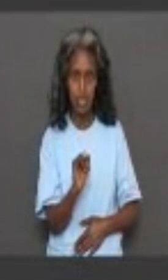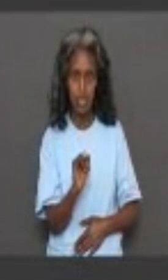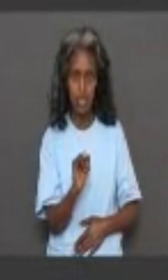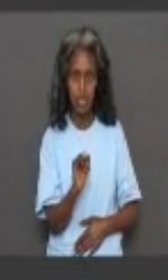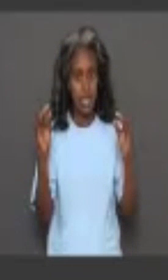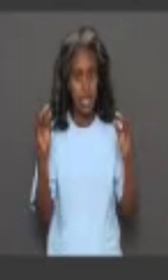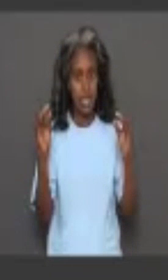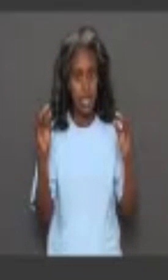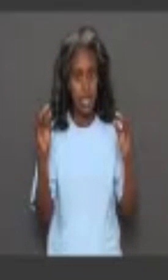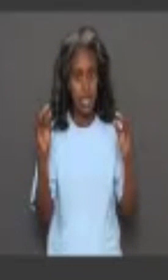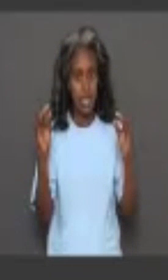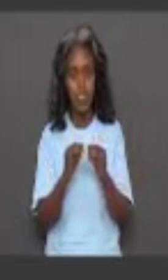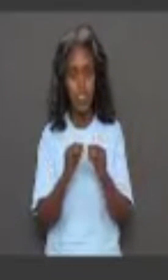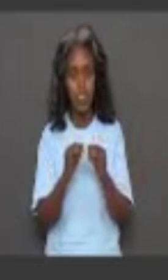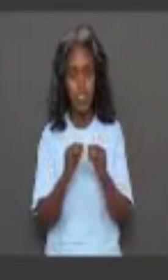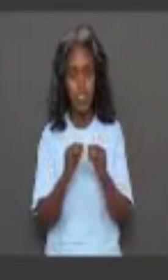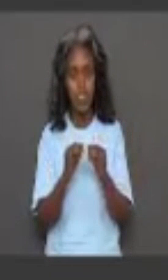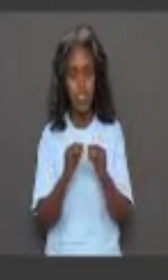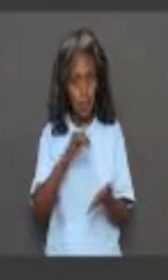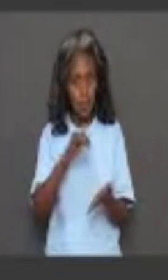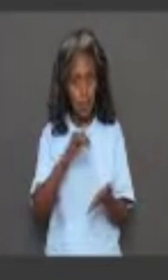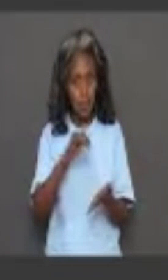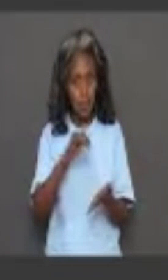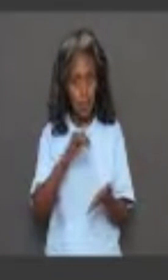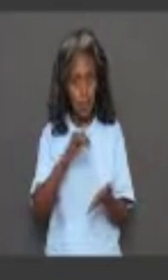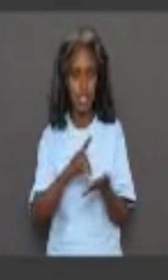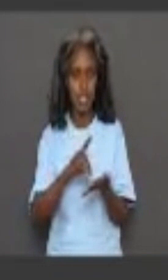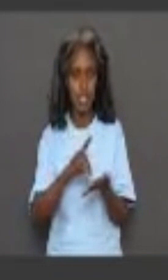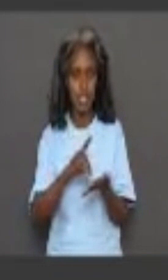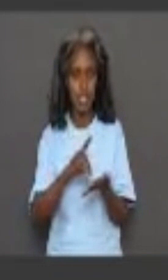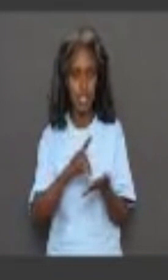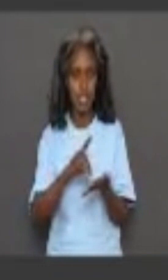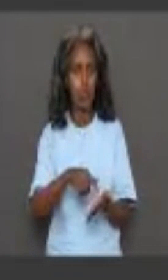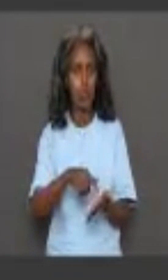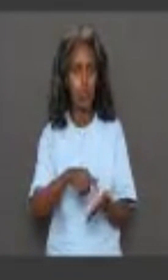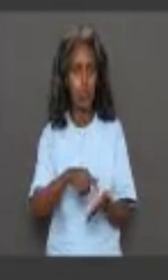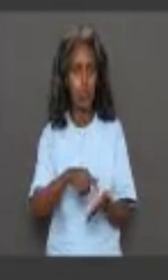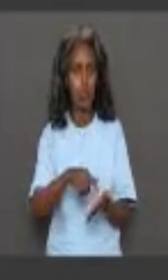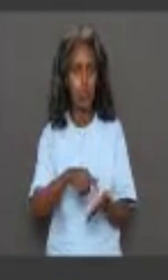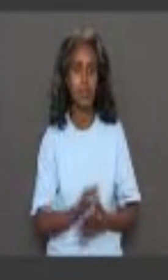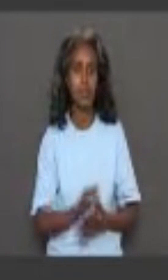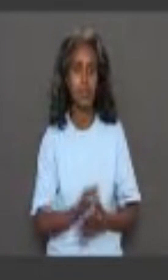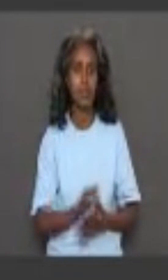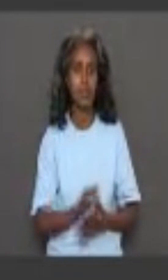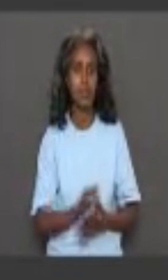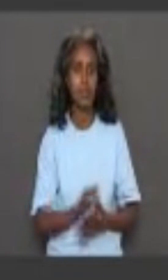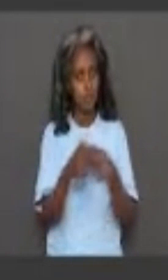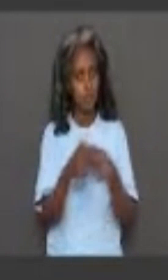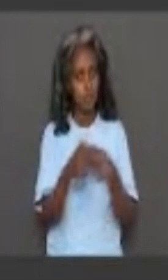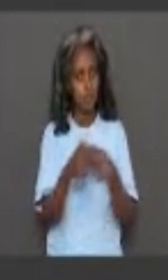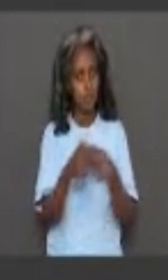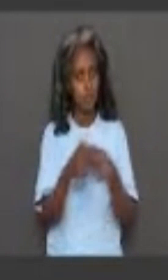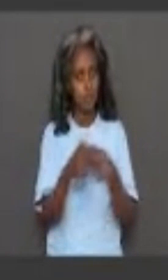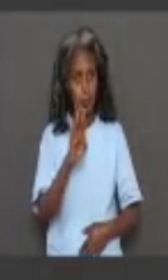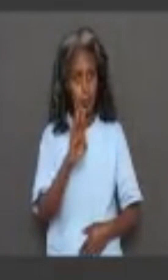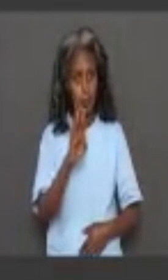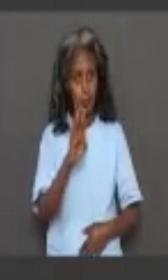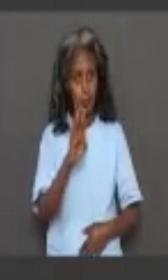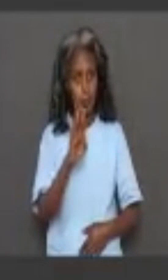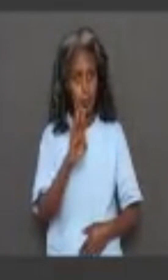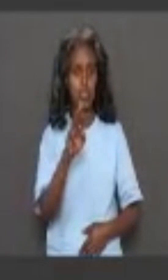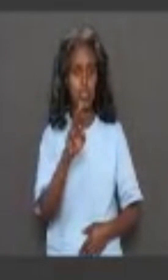sum is the repeating decimal 0.7. So B is